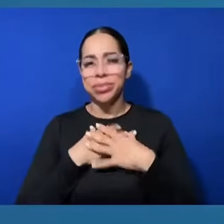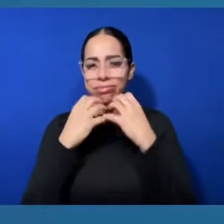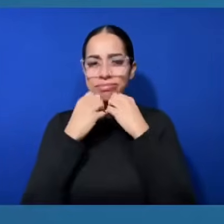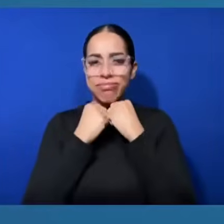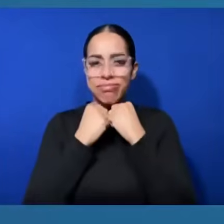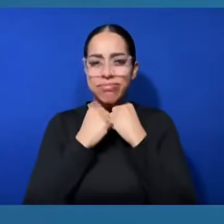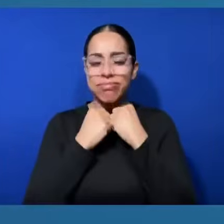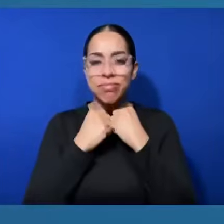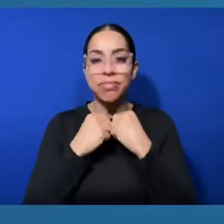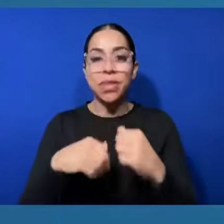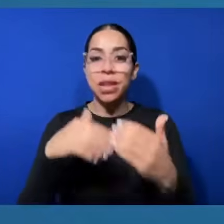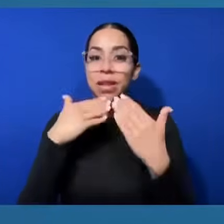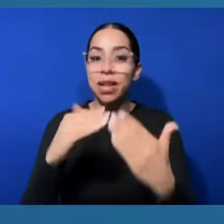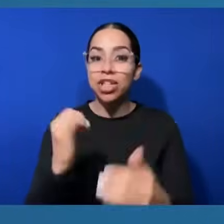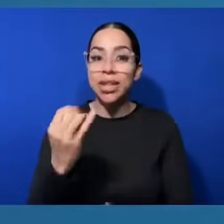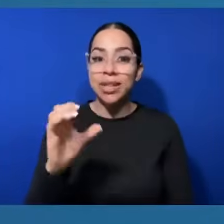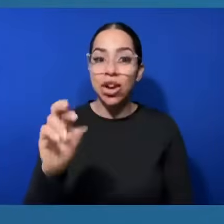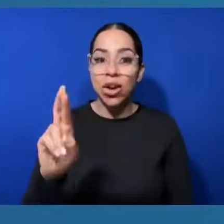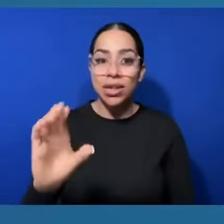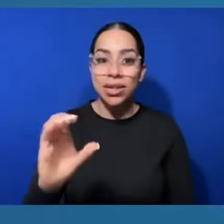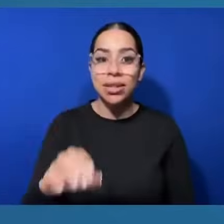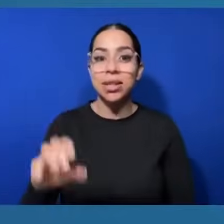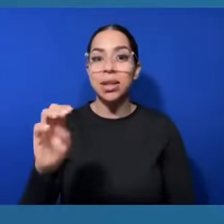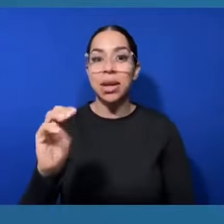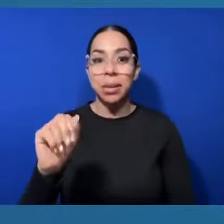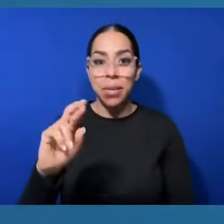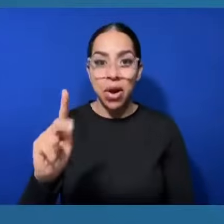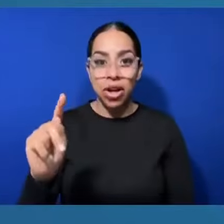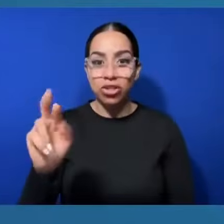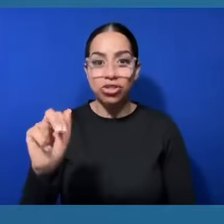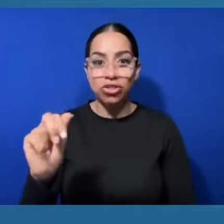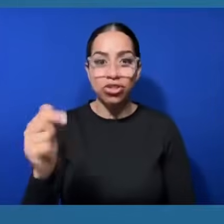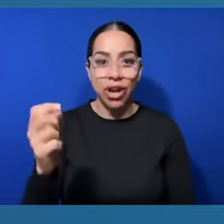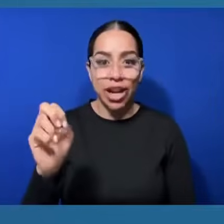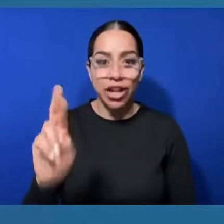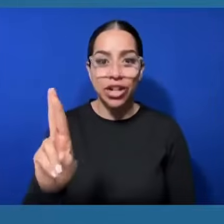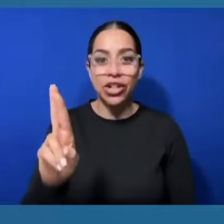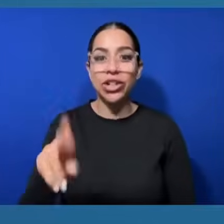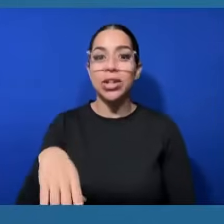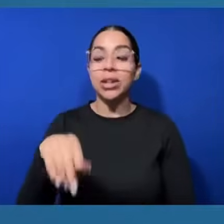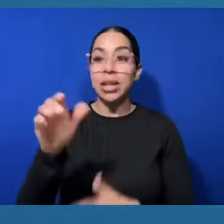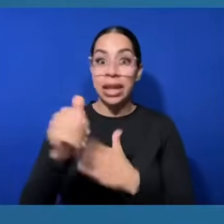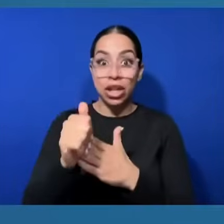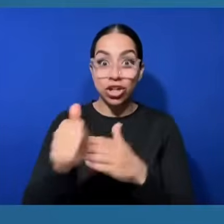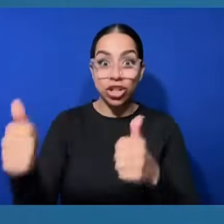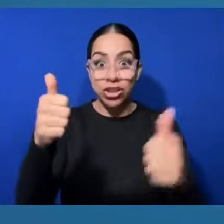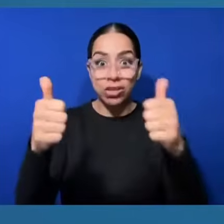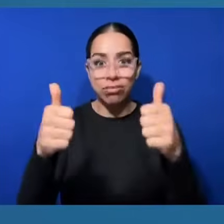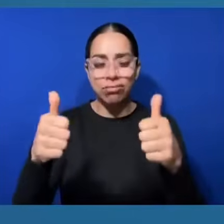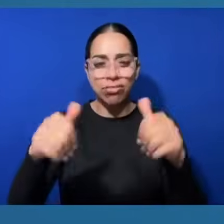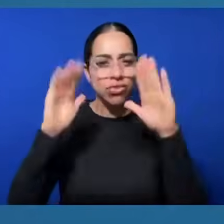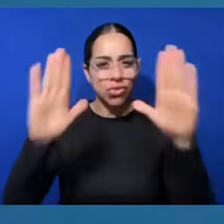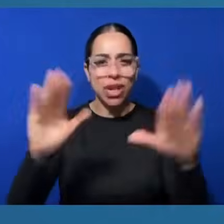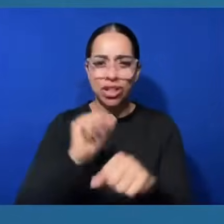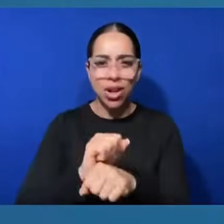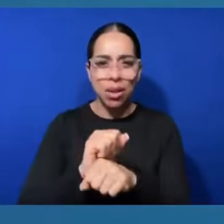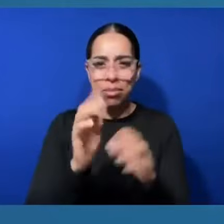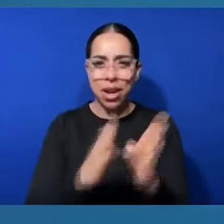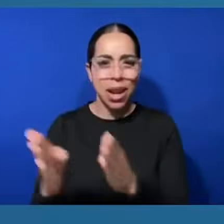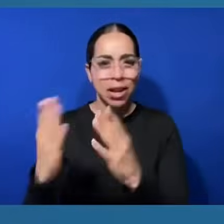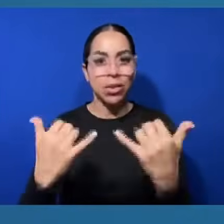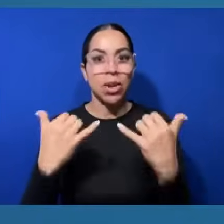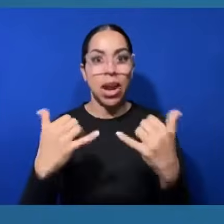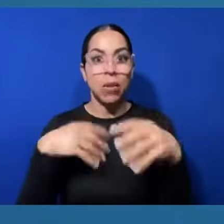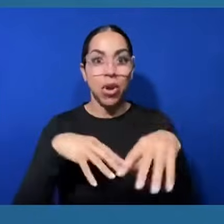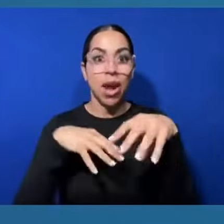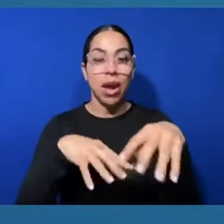Traeger, its leadership, for doing such a wonderful job putting together today's parade. Also, enormous thanks to all of the elected